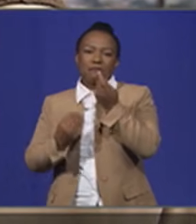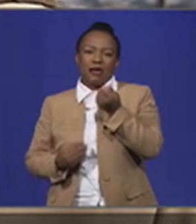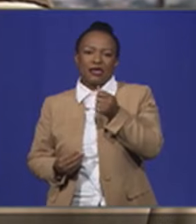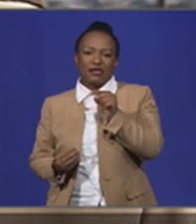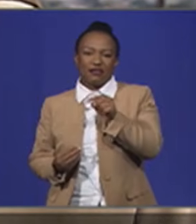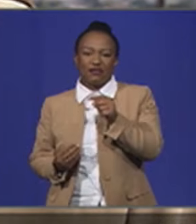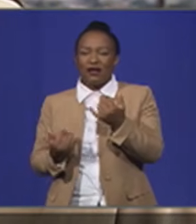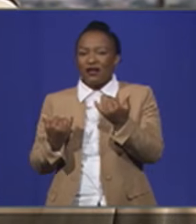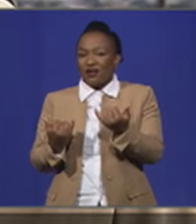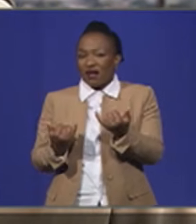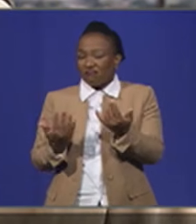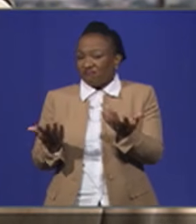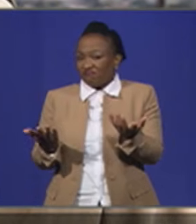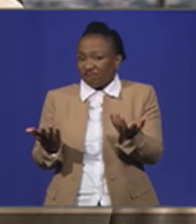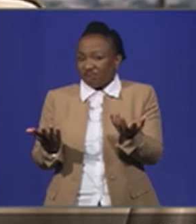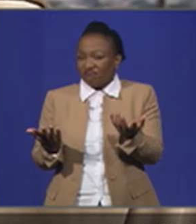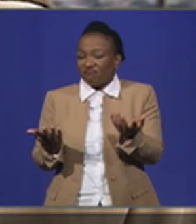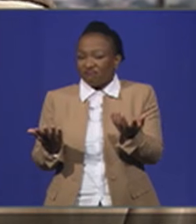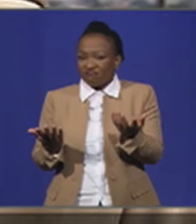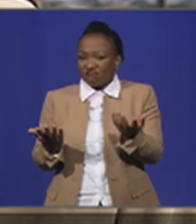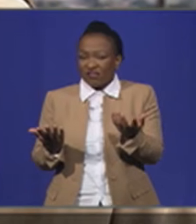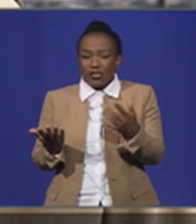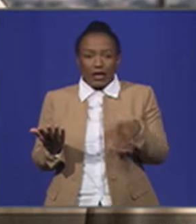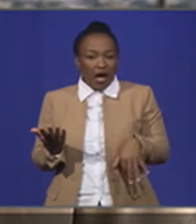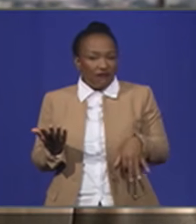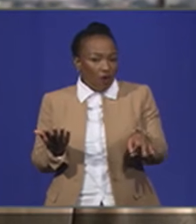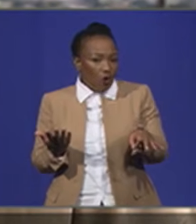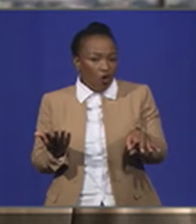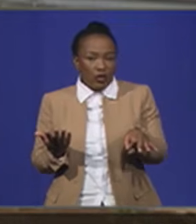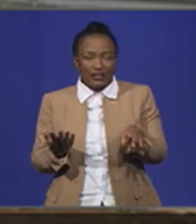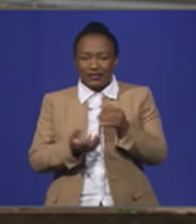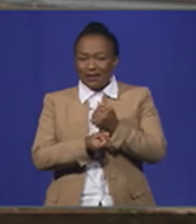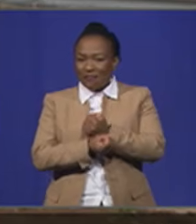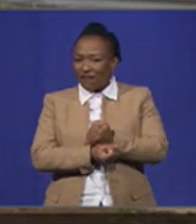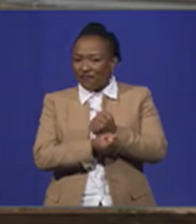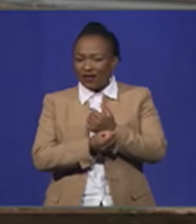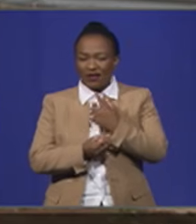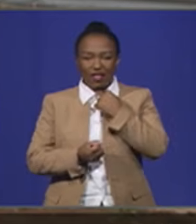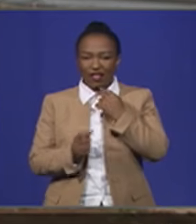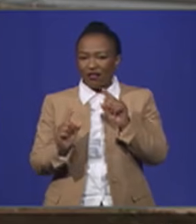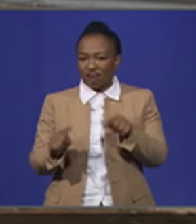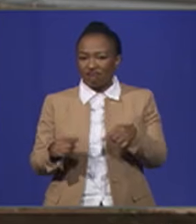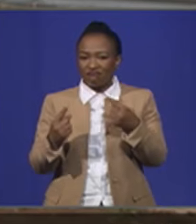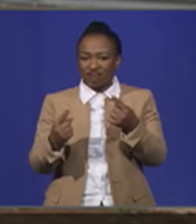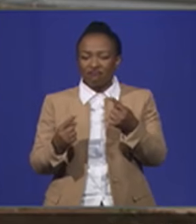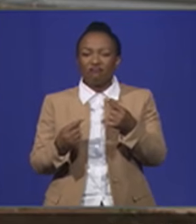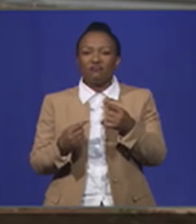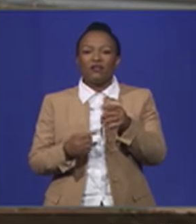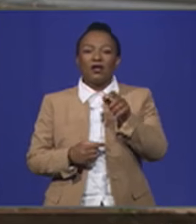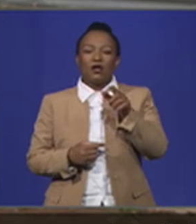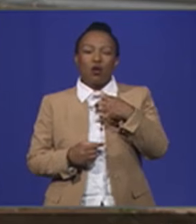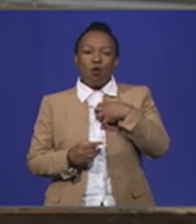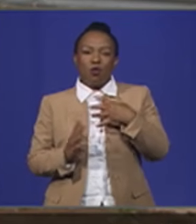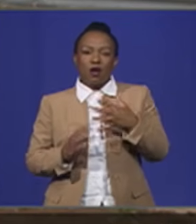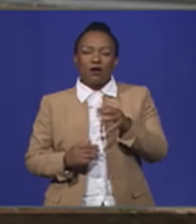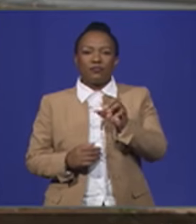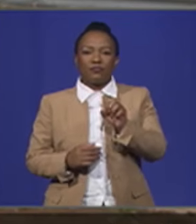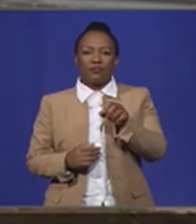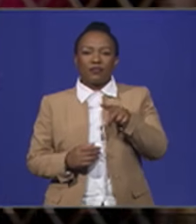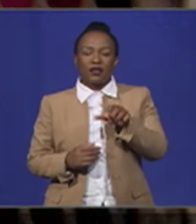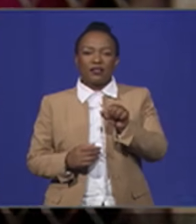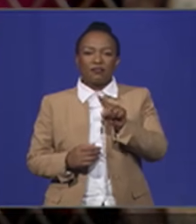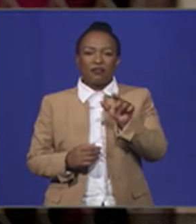we tend to not to be able to afford a paraffin. Resale 4 mongwe wa Sepasa Elisa Manganye yo a